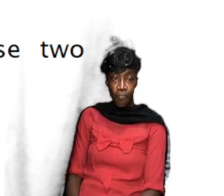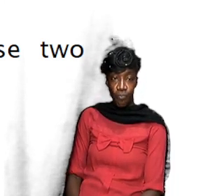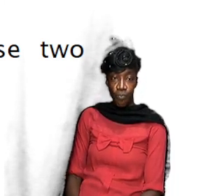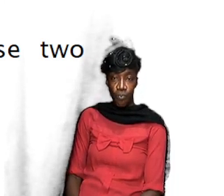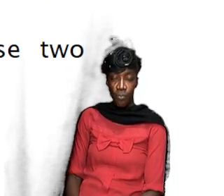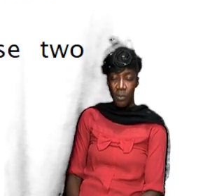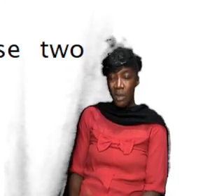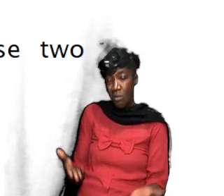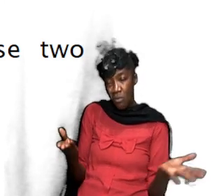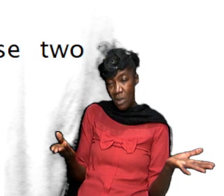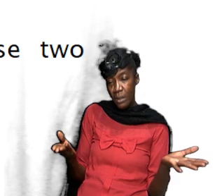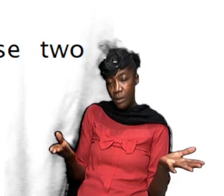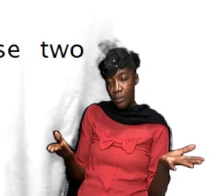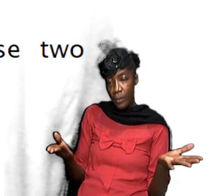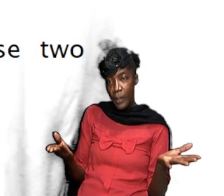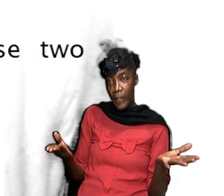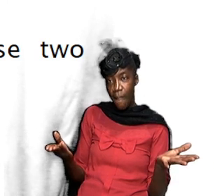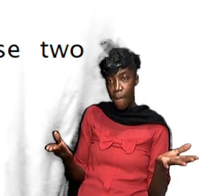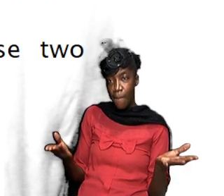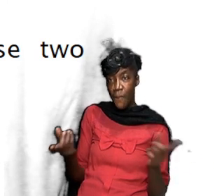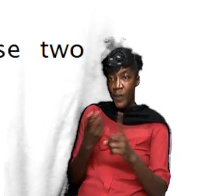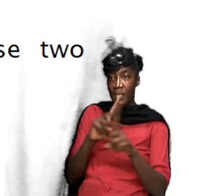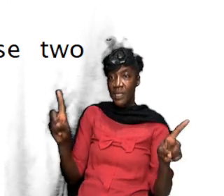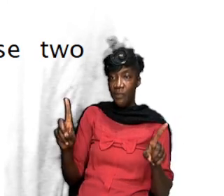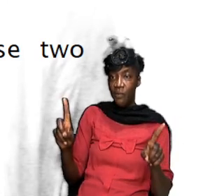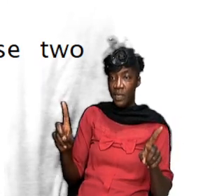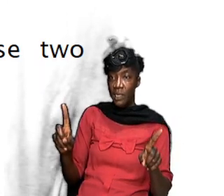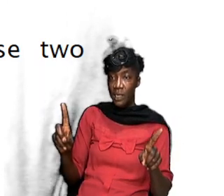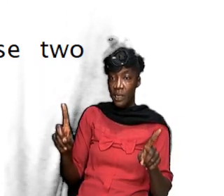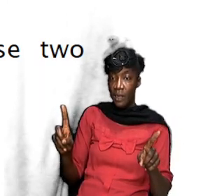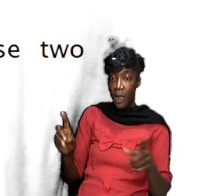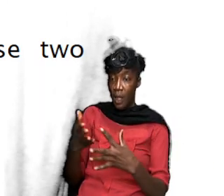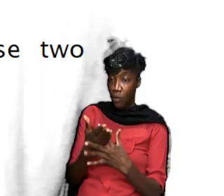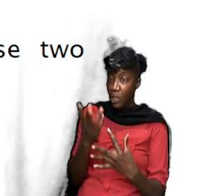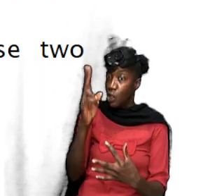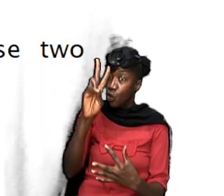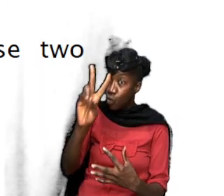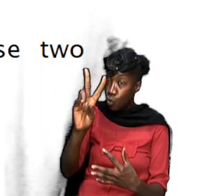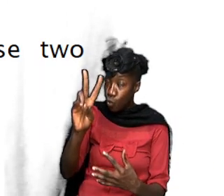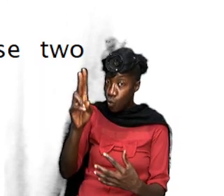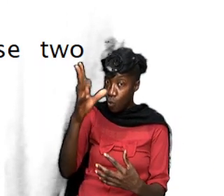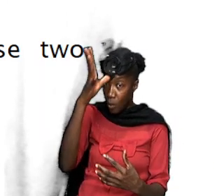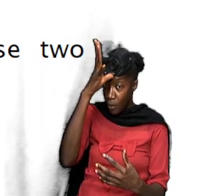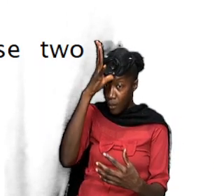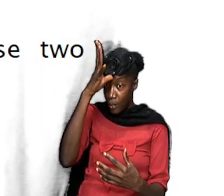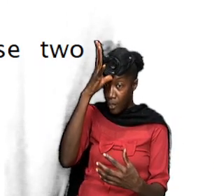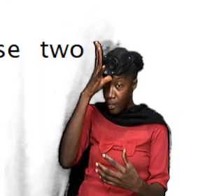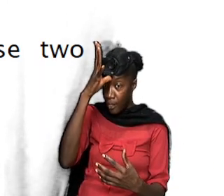What was different between these two men?